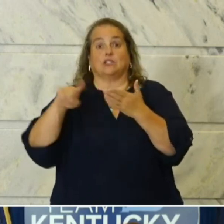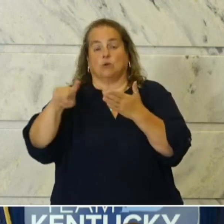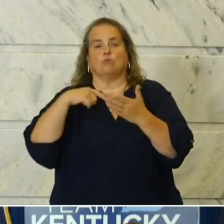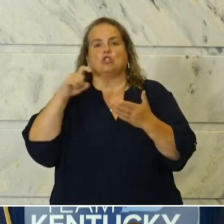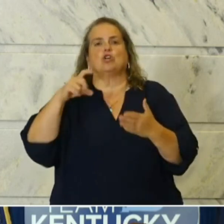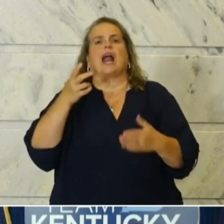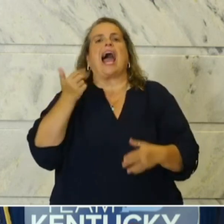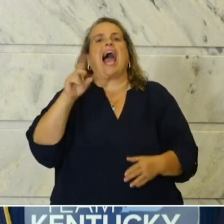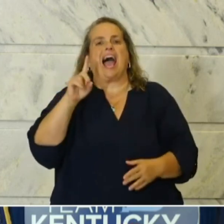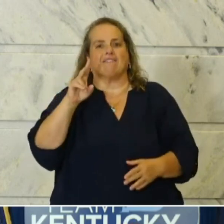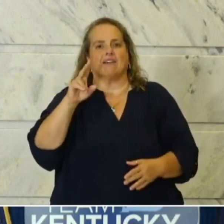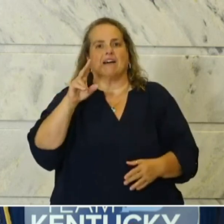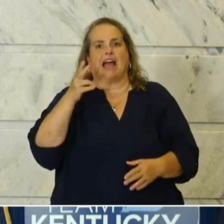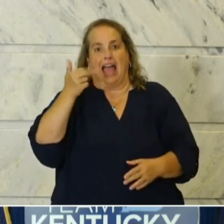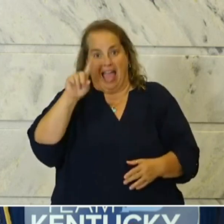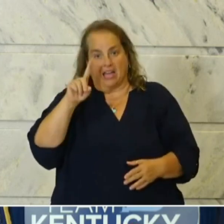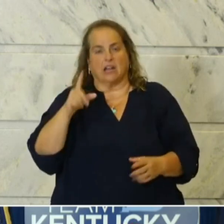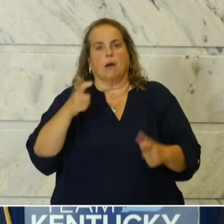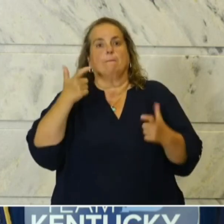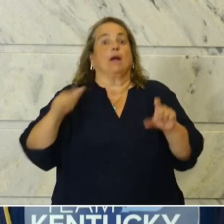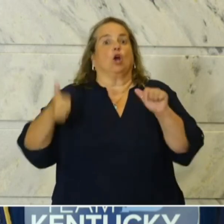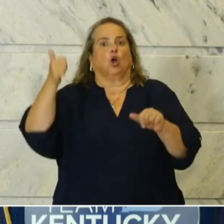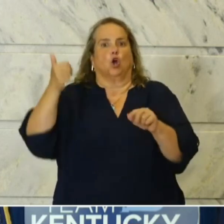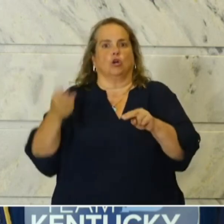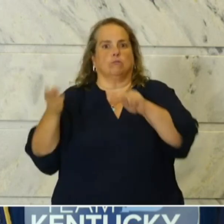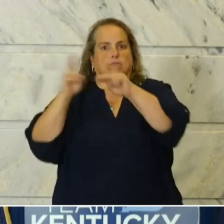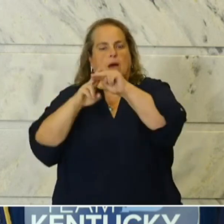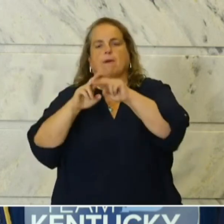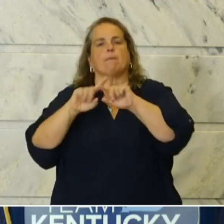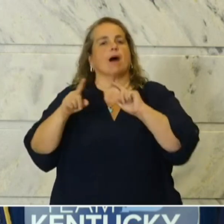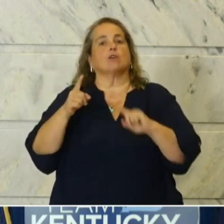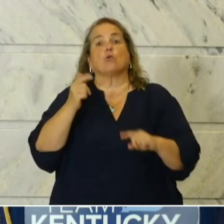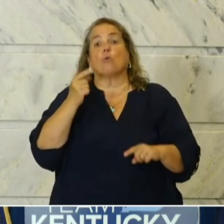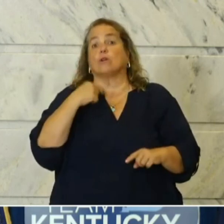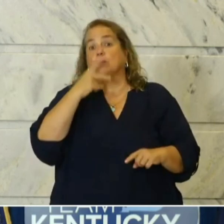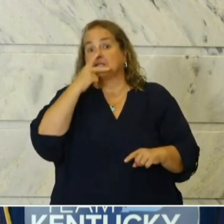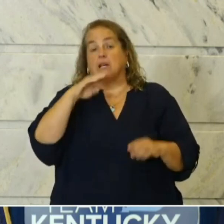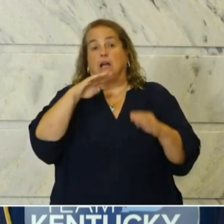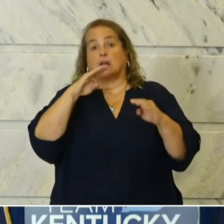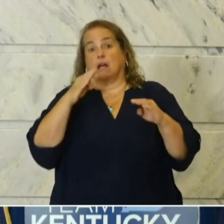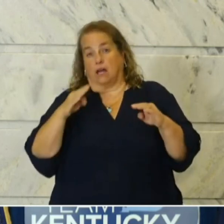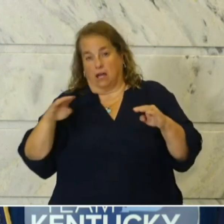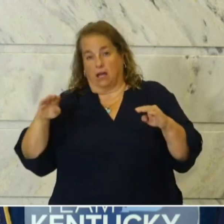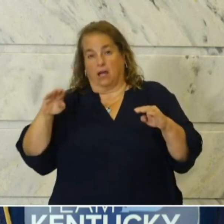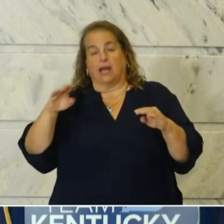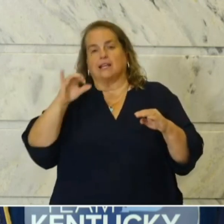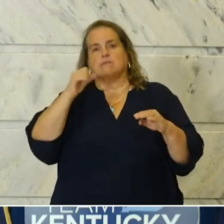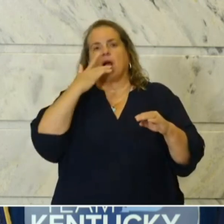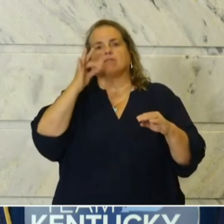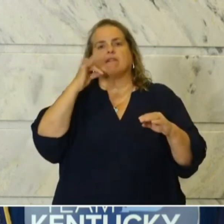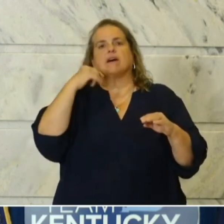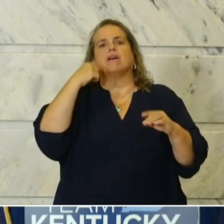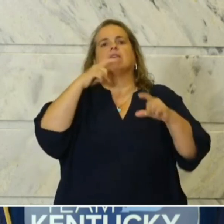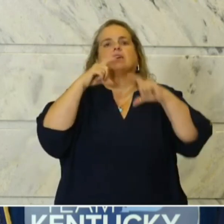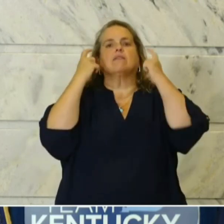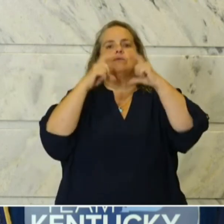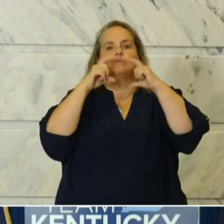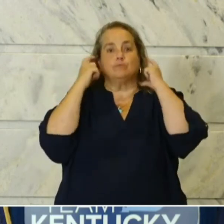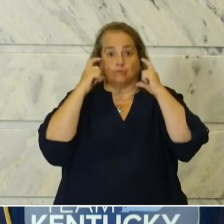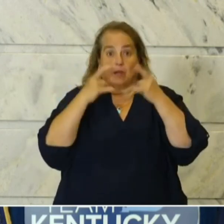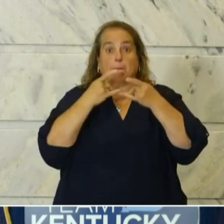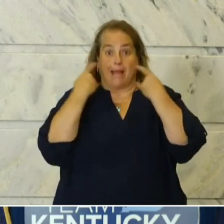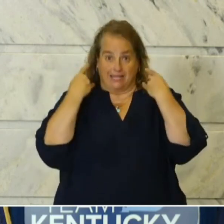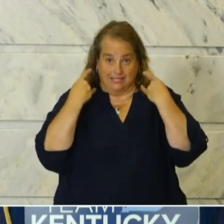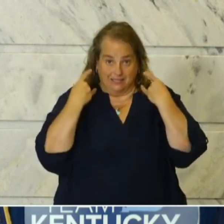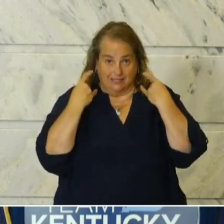had an even bigger bump. I believe this is what we are seeing because of facial coverings, that we at least stopped